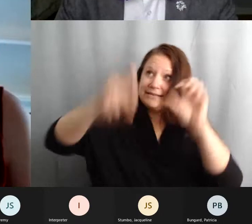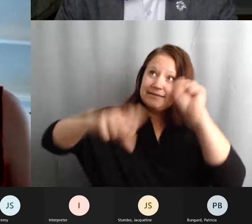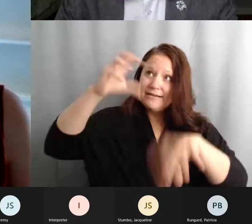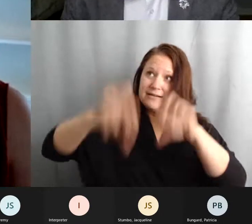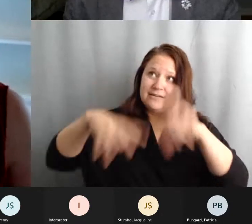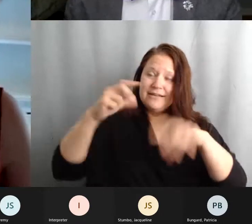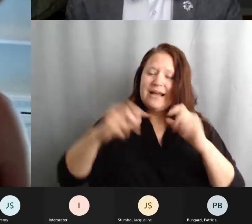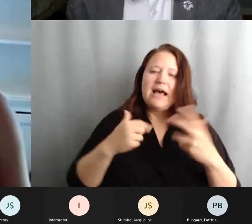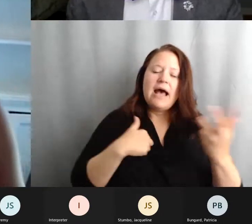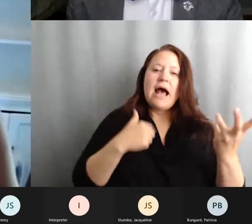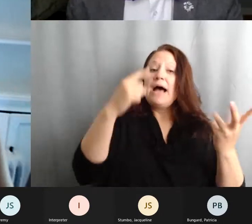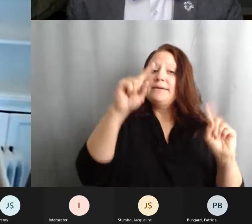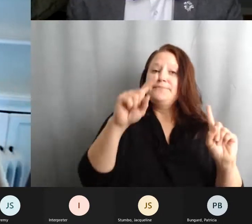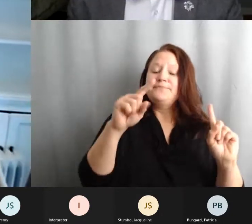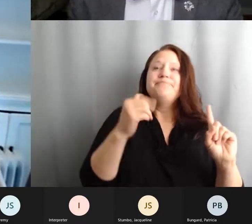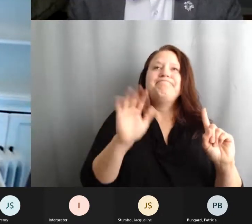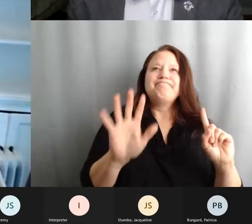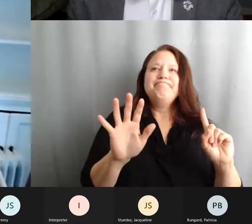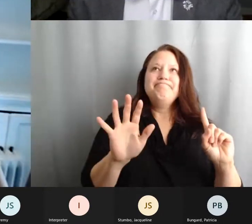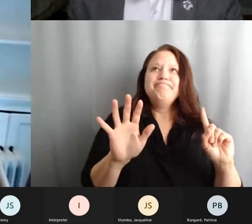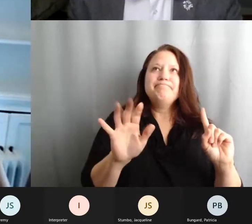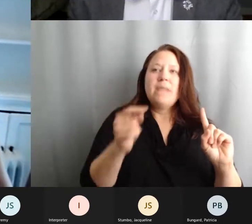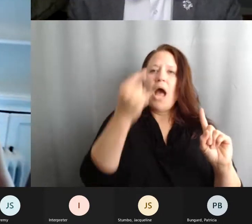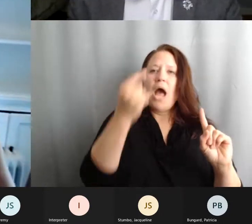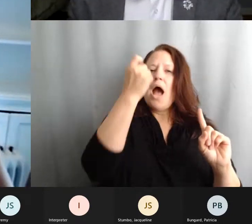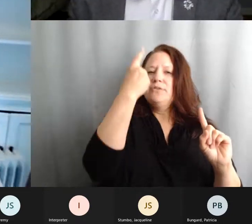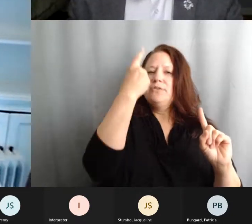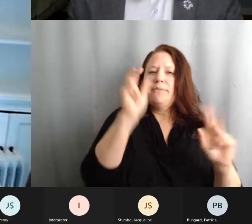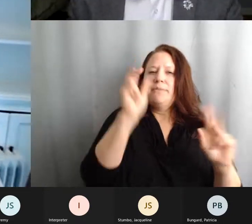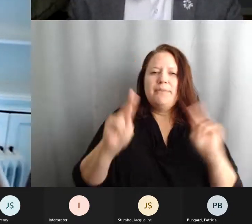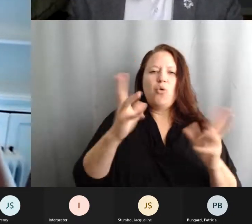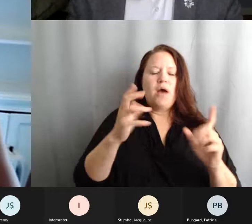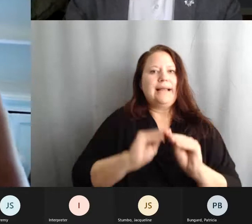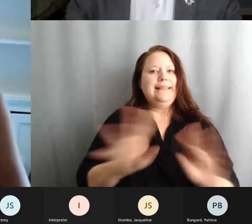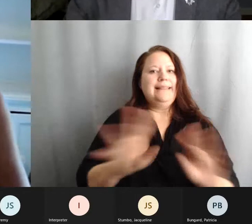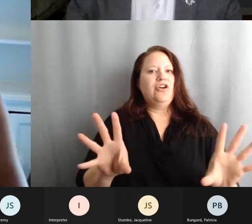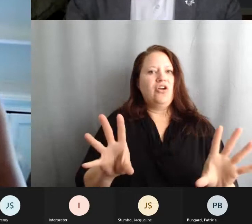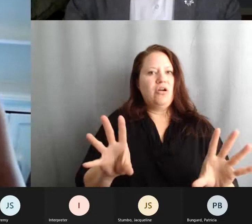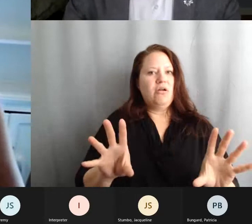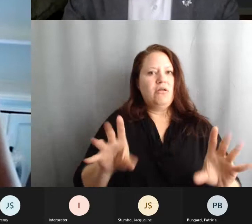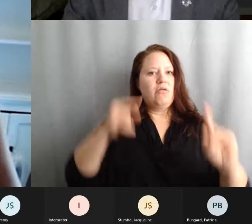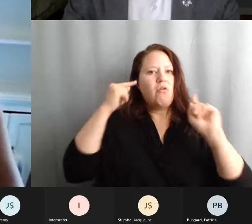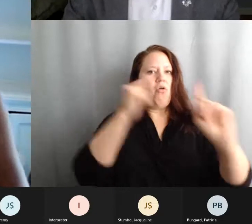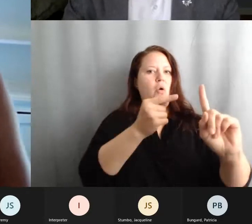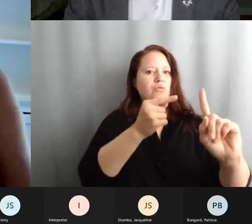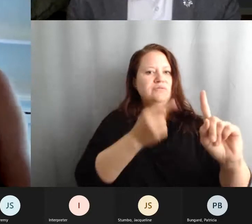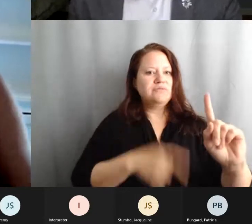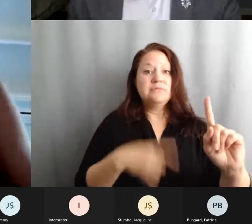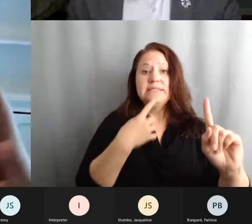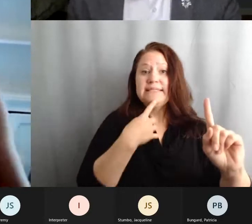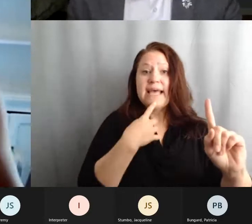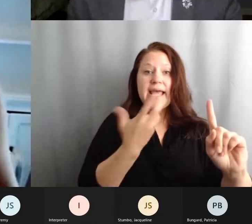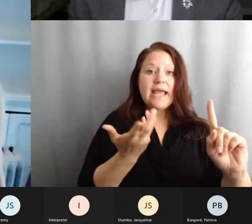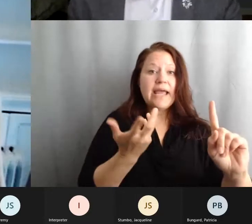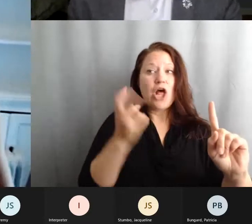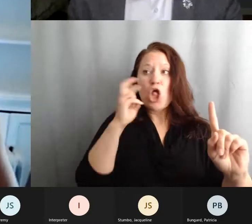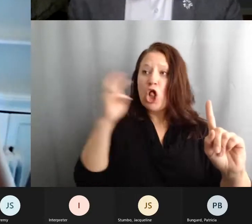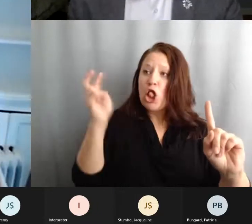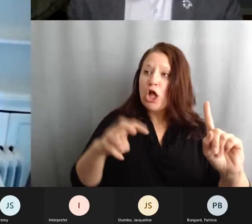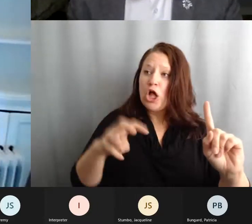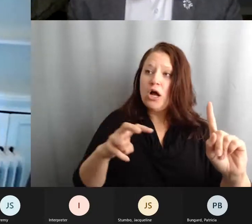it's better. I understand people want clear goalposts. It's easier to say, to look in the black and white and